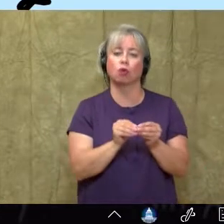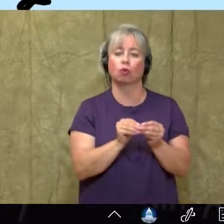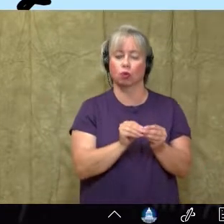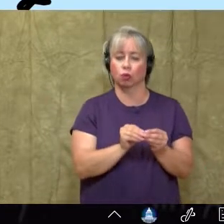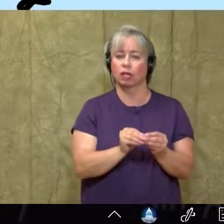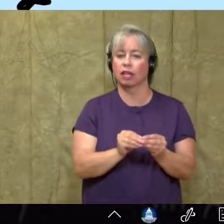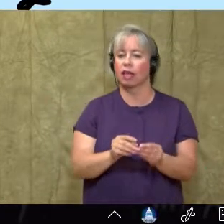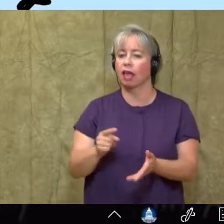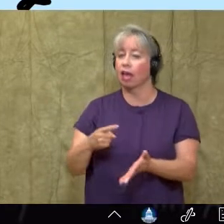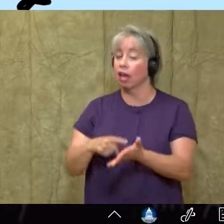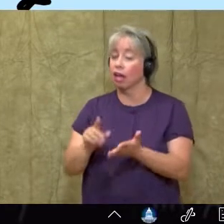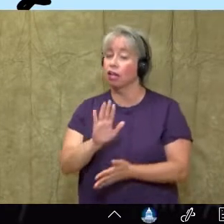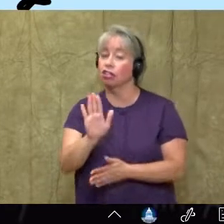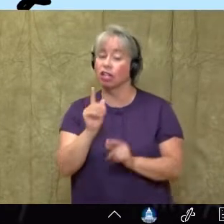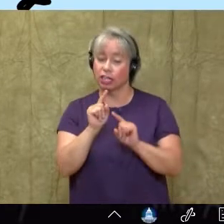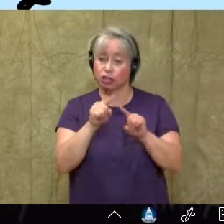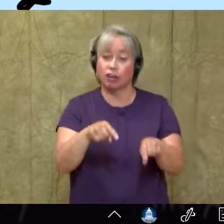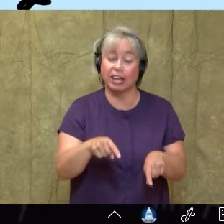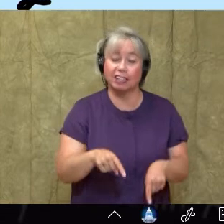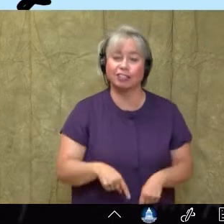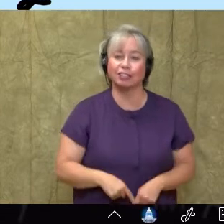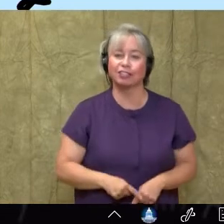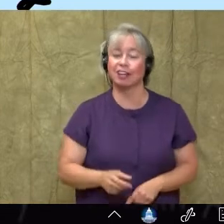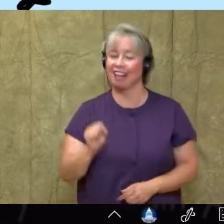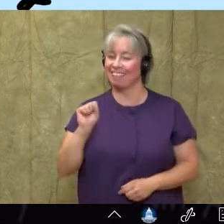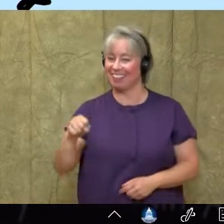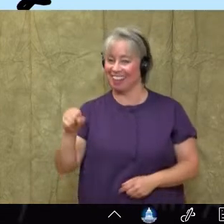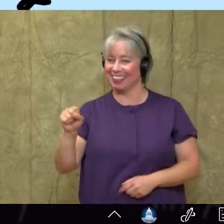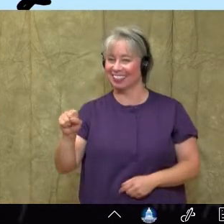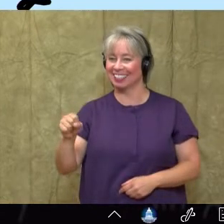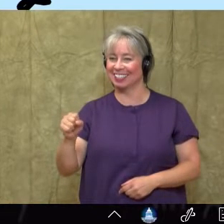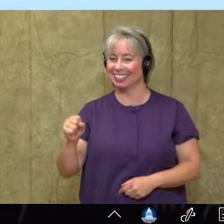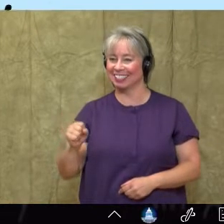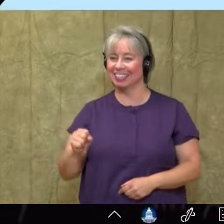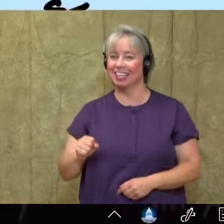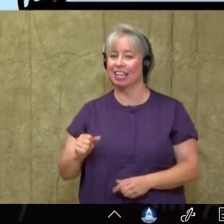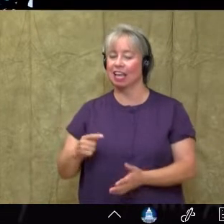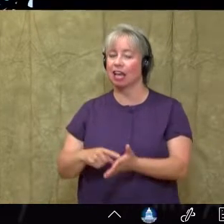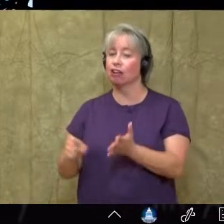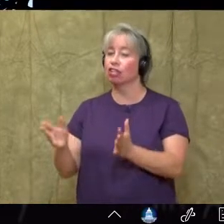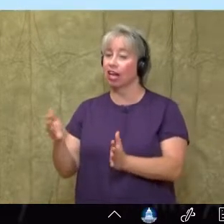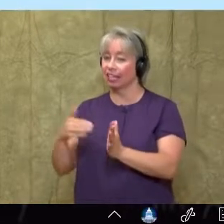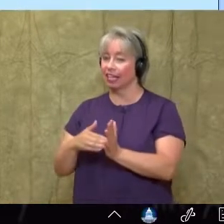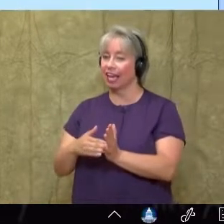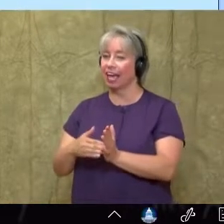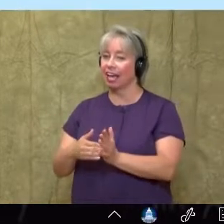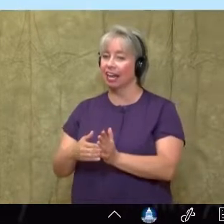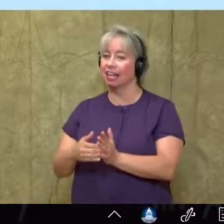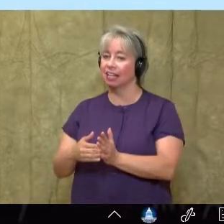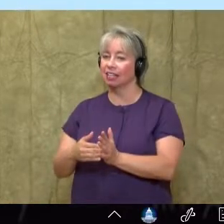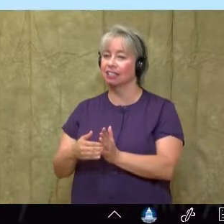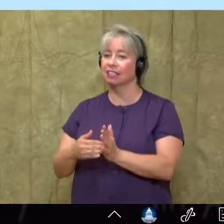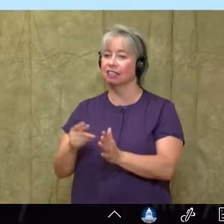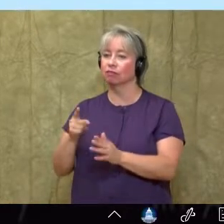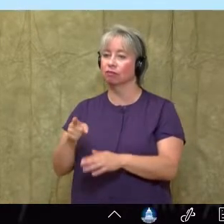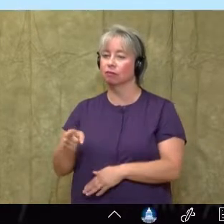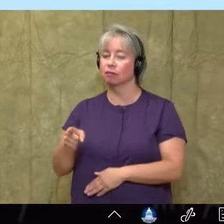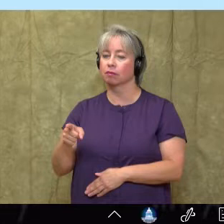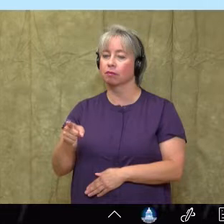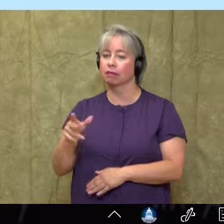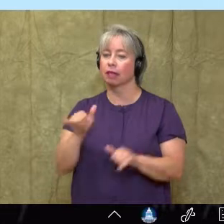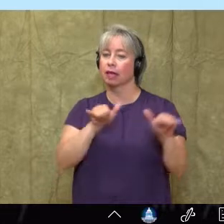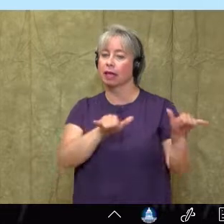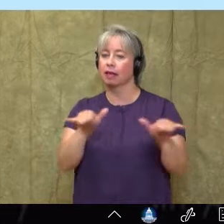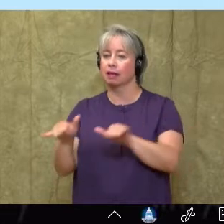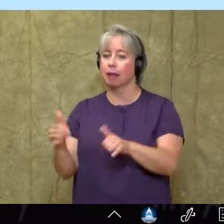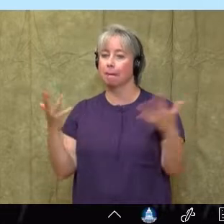Double check it. Yes. And our little cheat down here, our little reference, just to be sure.